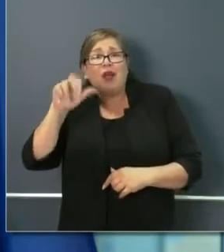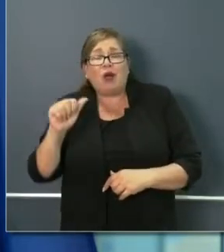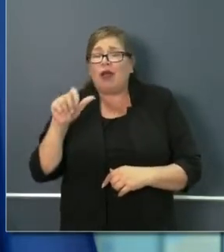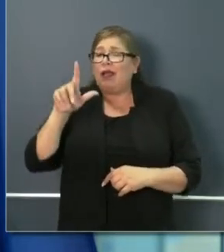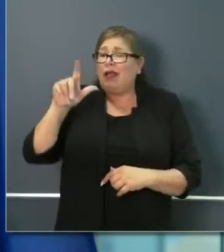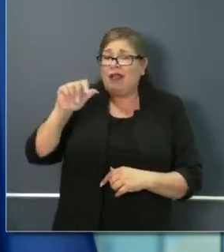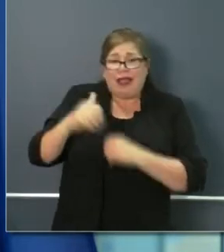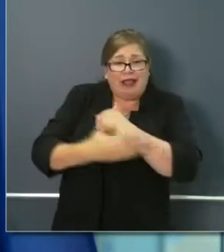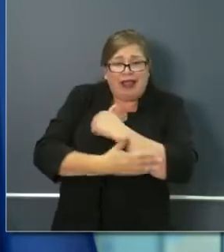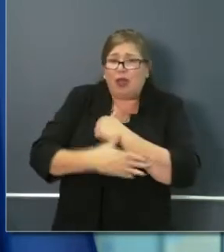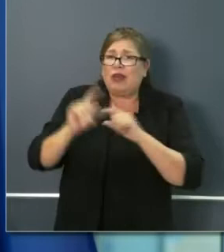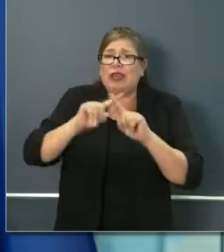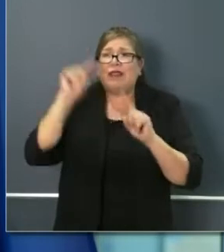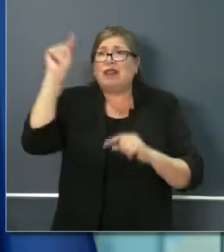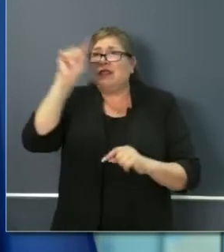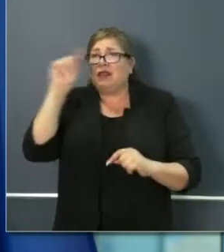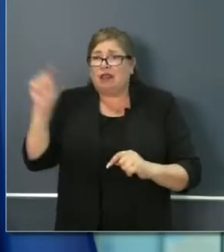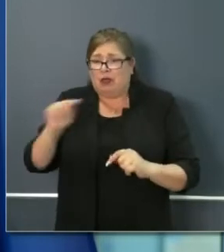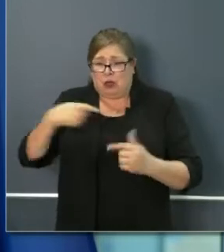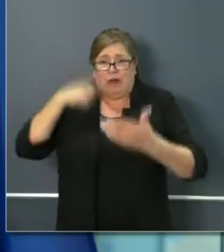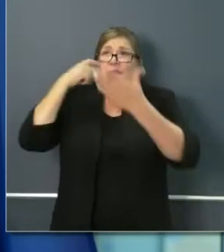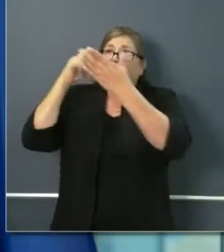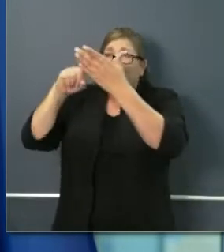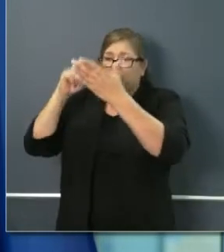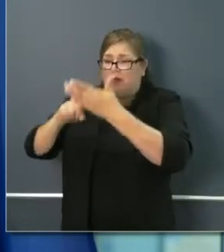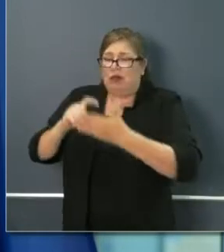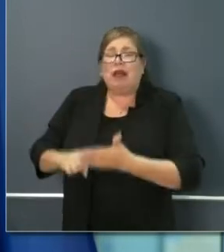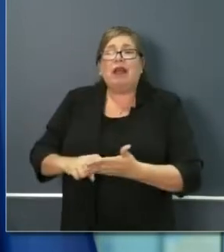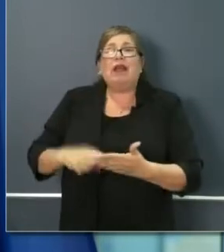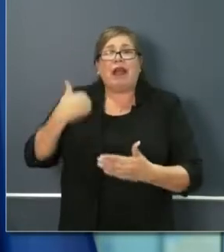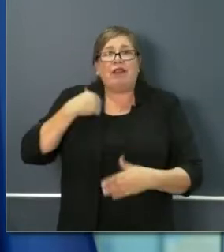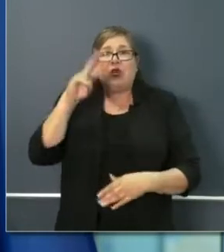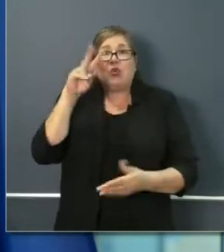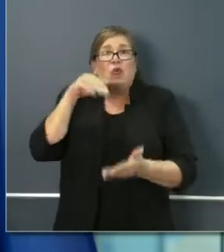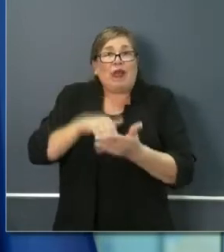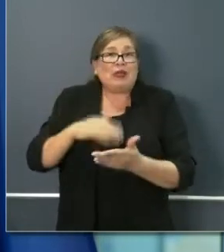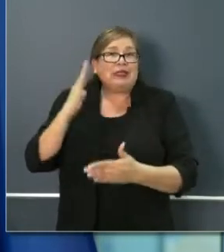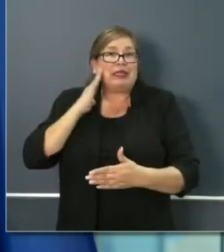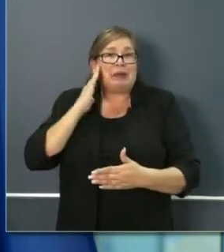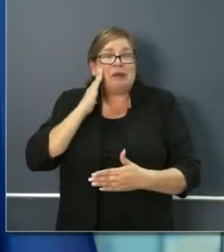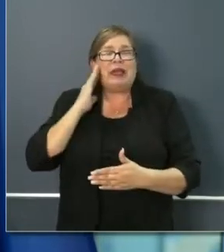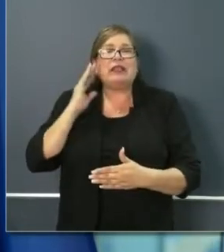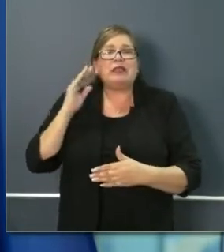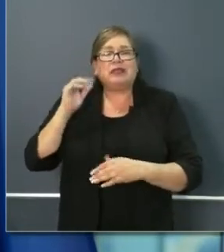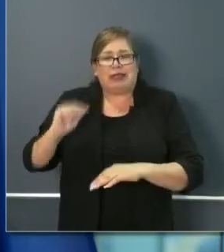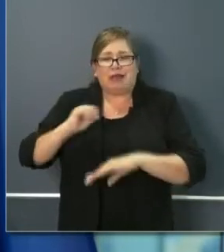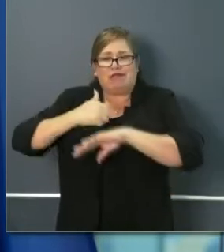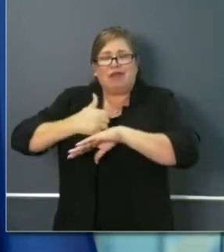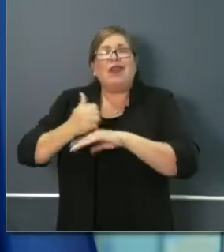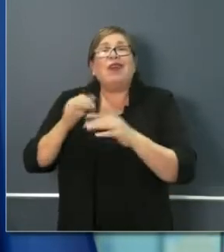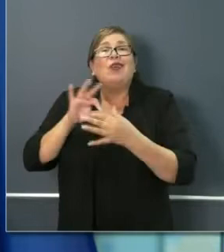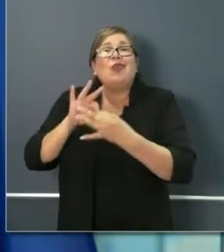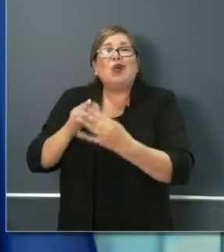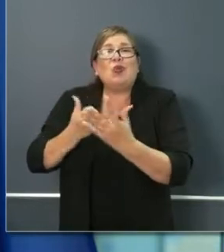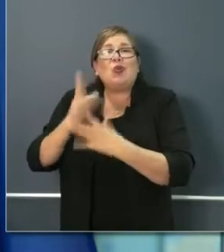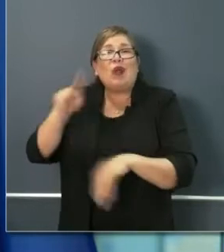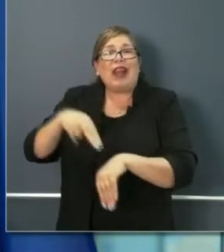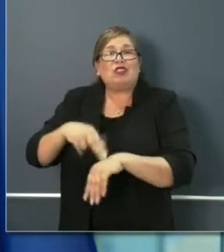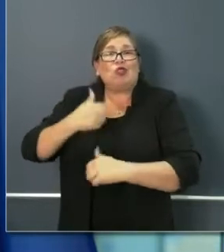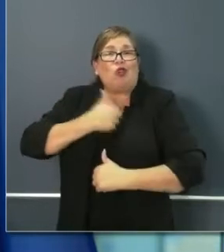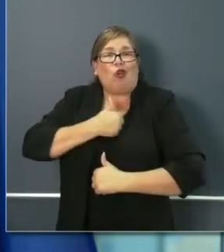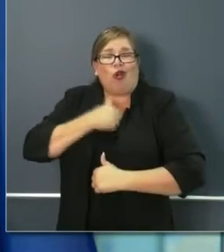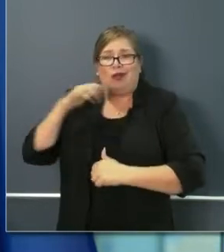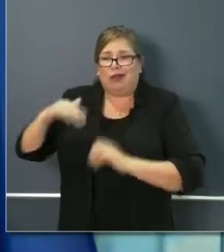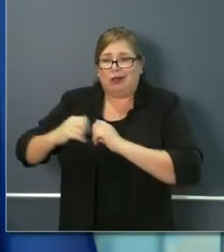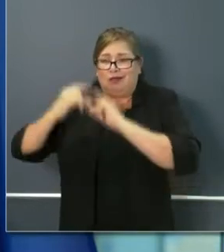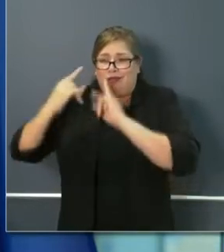LA County. That's 2,000 bed capacity. We'll get the National Guard building those out, working with the Army Corps of Engineers. I